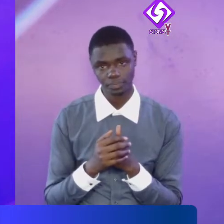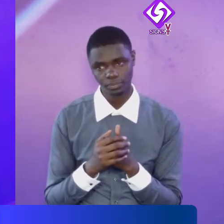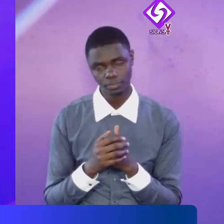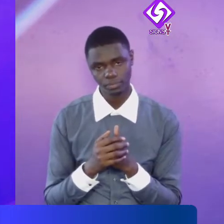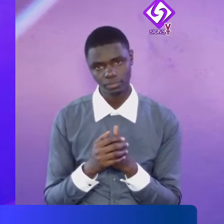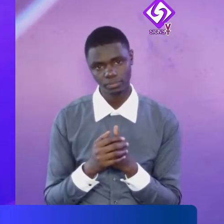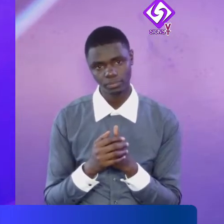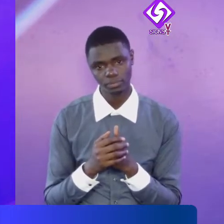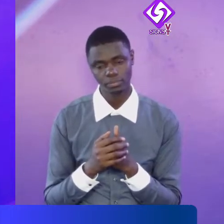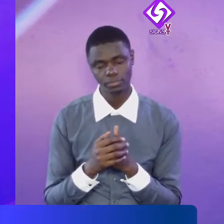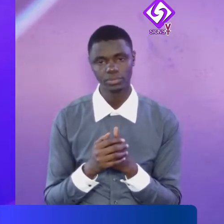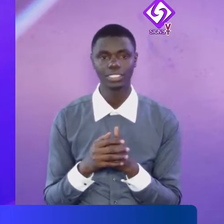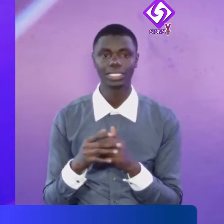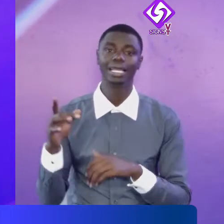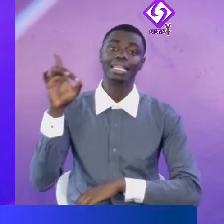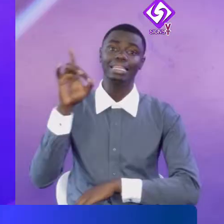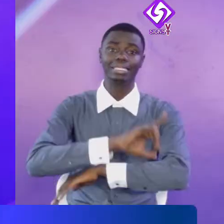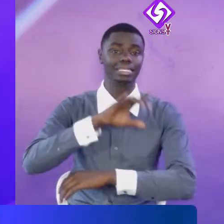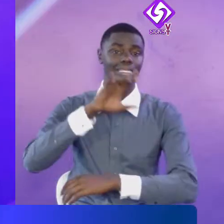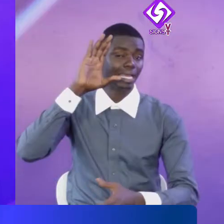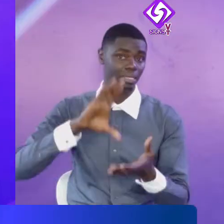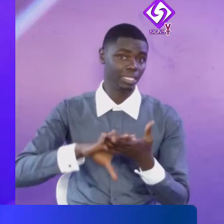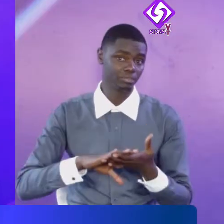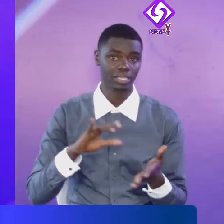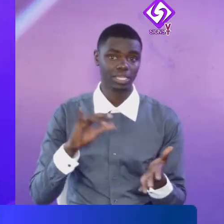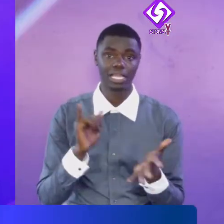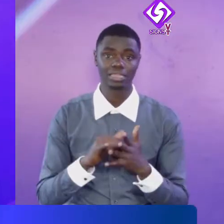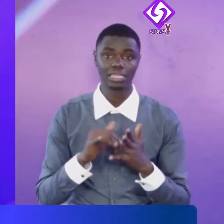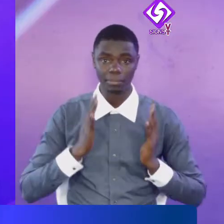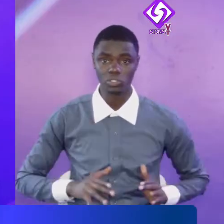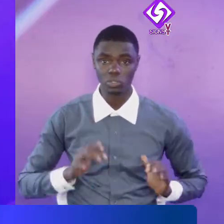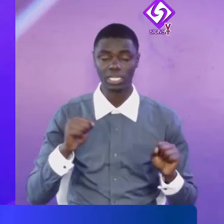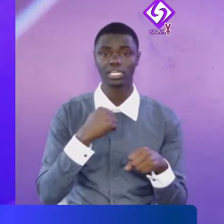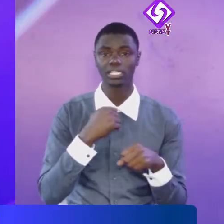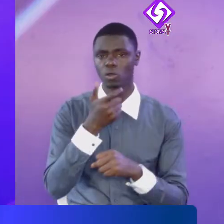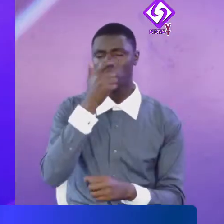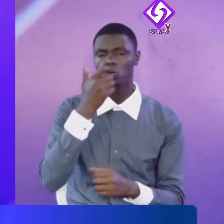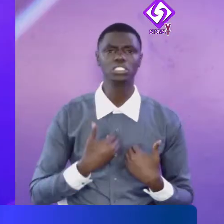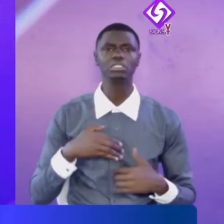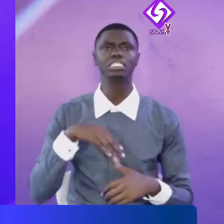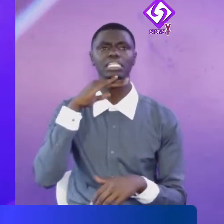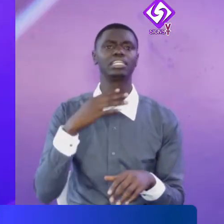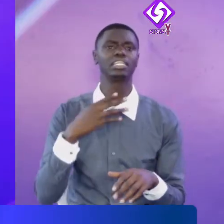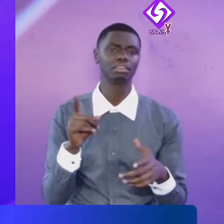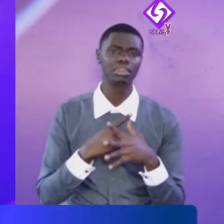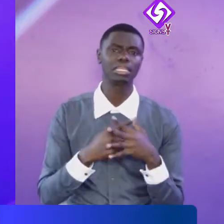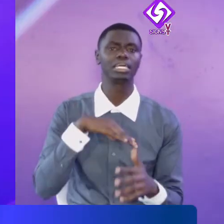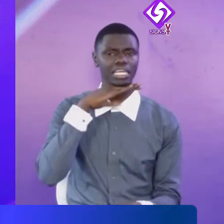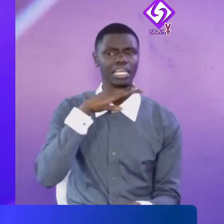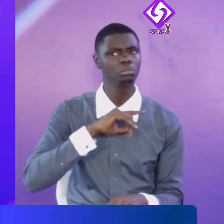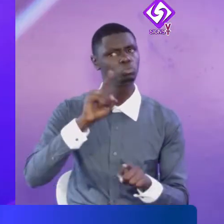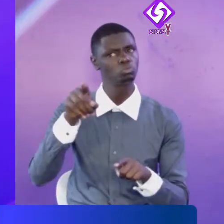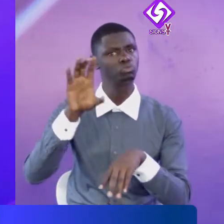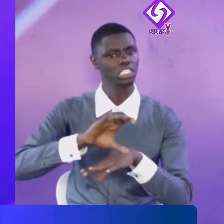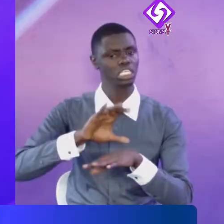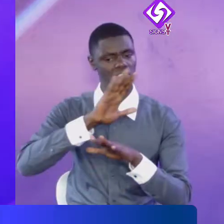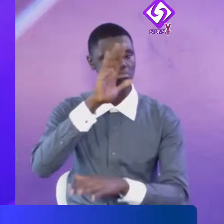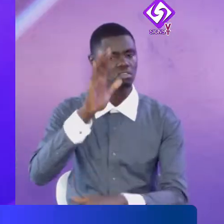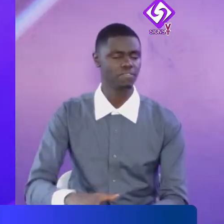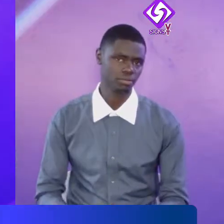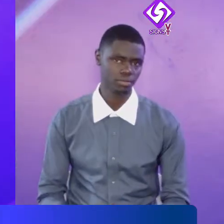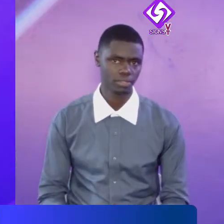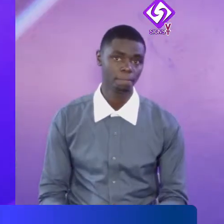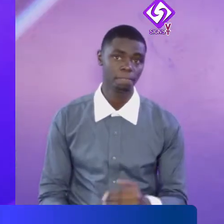Alan. The day I'll believe that a human being can wish me dead and I die, I will not go to church. Do you